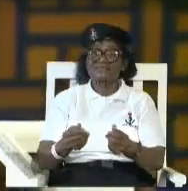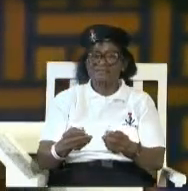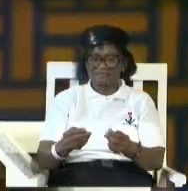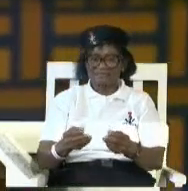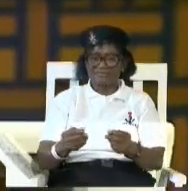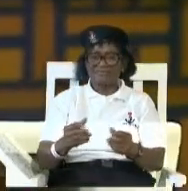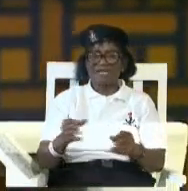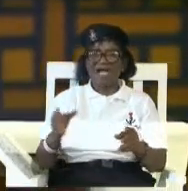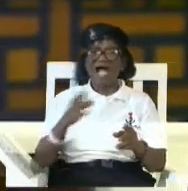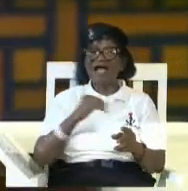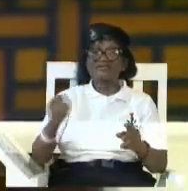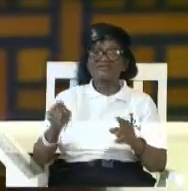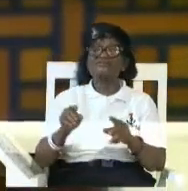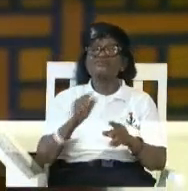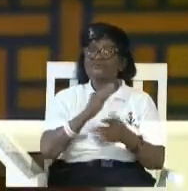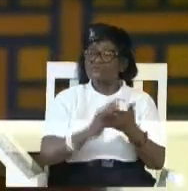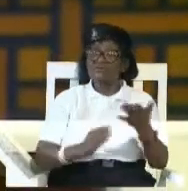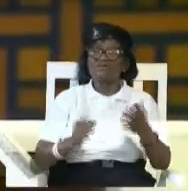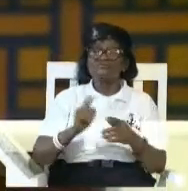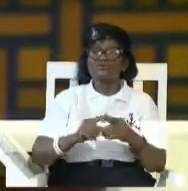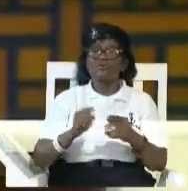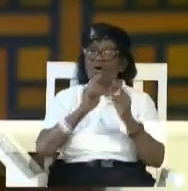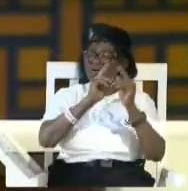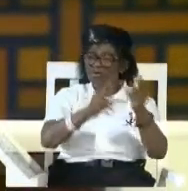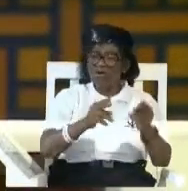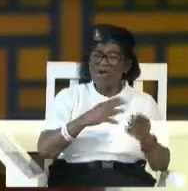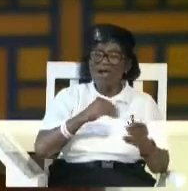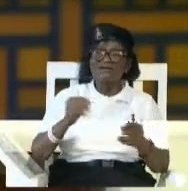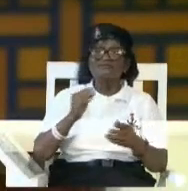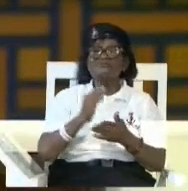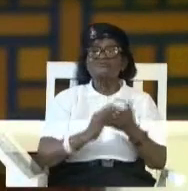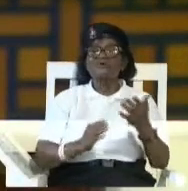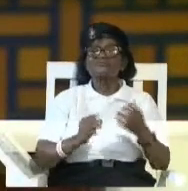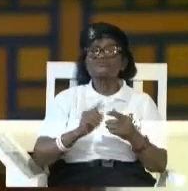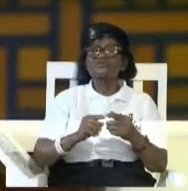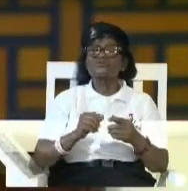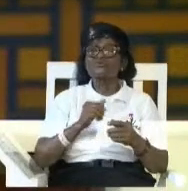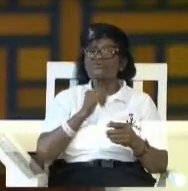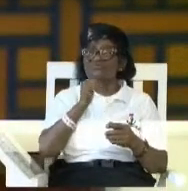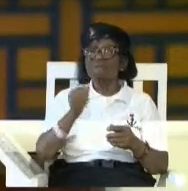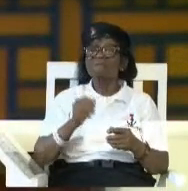and some to honor and some to dishonor.